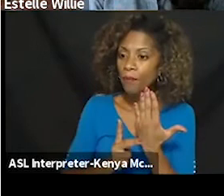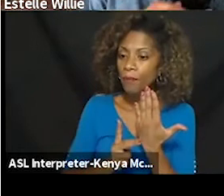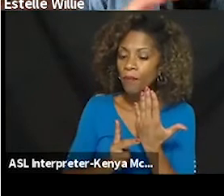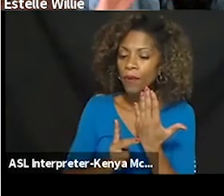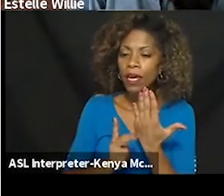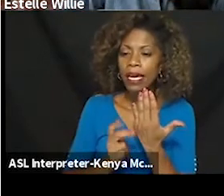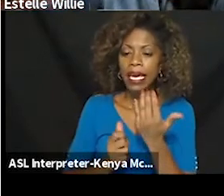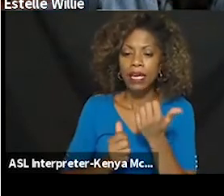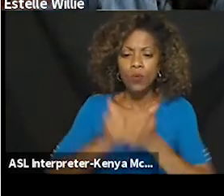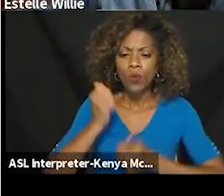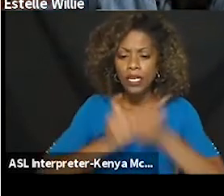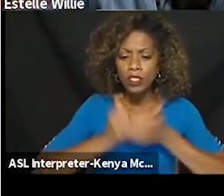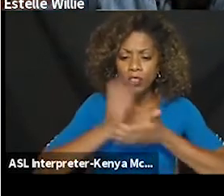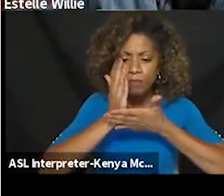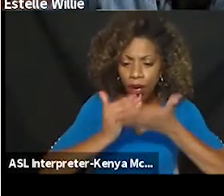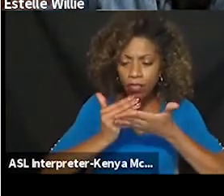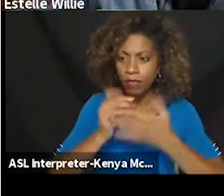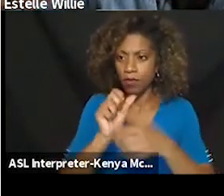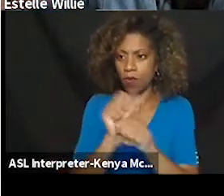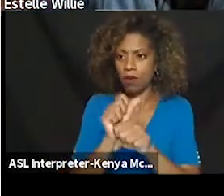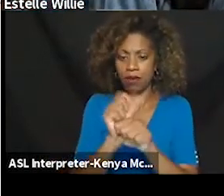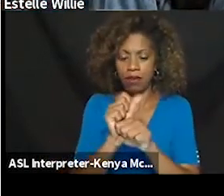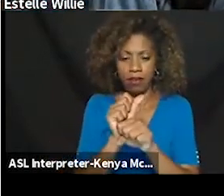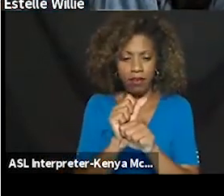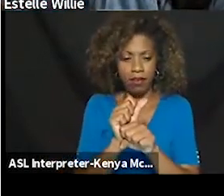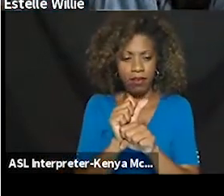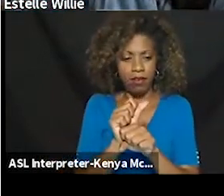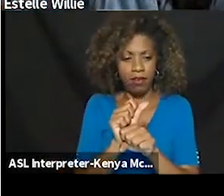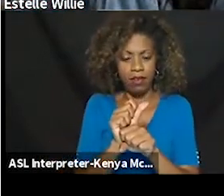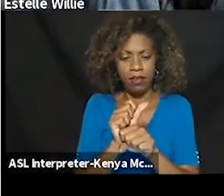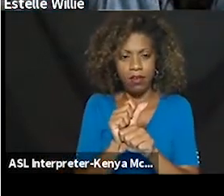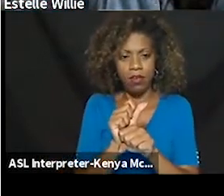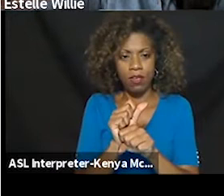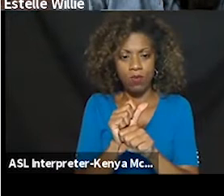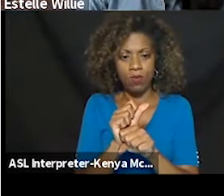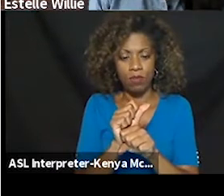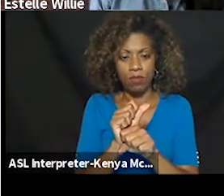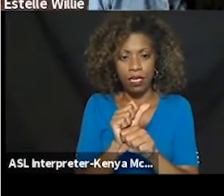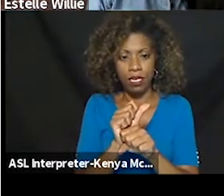work would drive towards, their North Star goals.